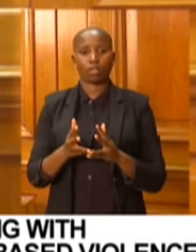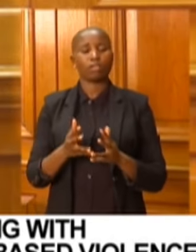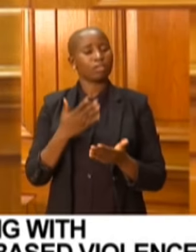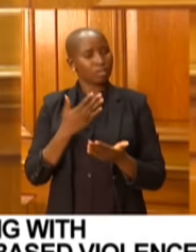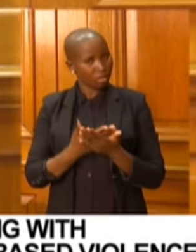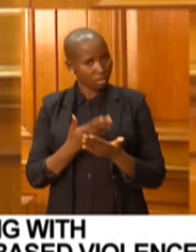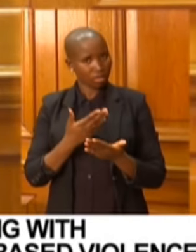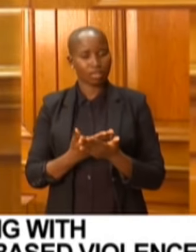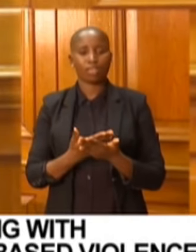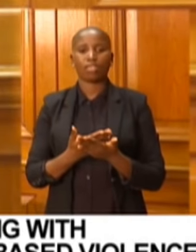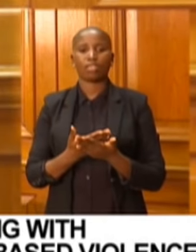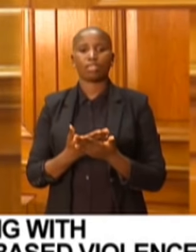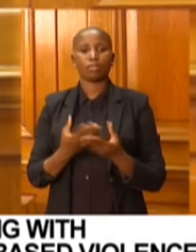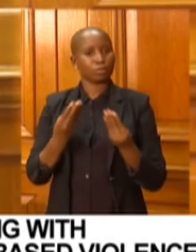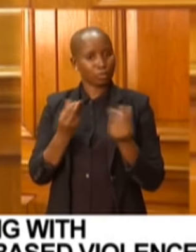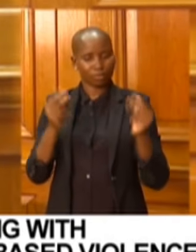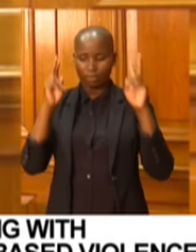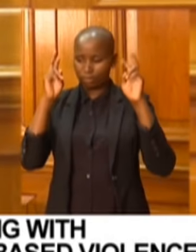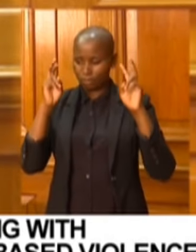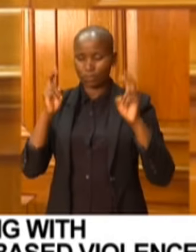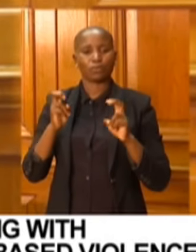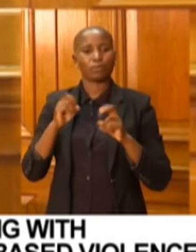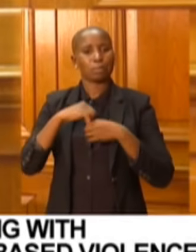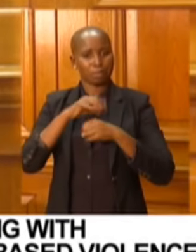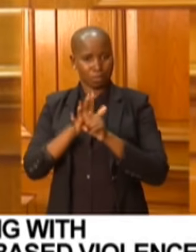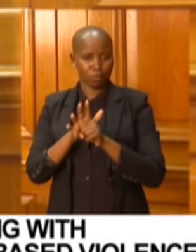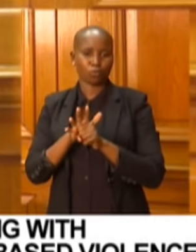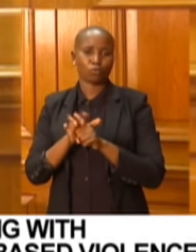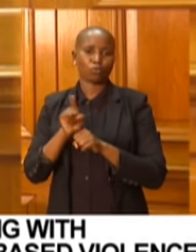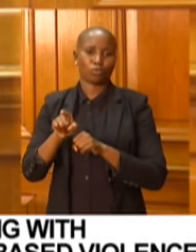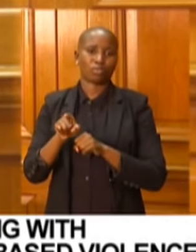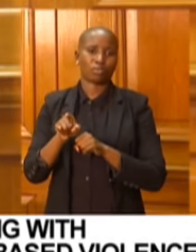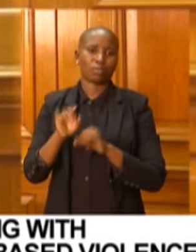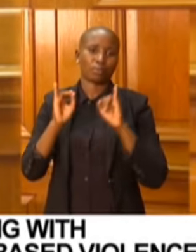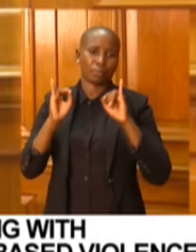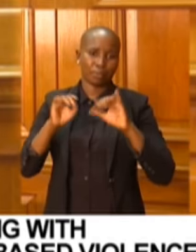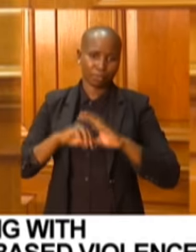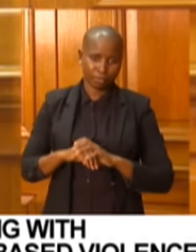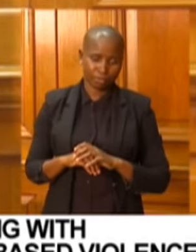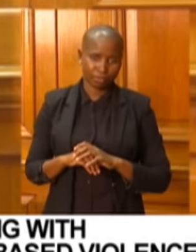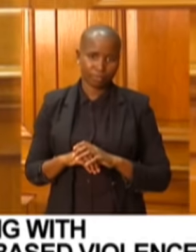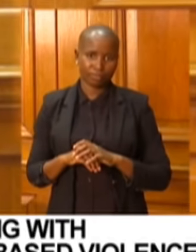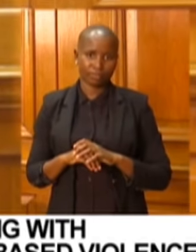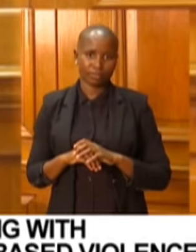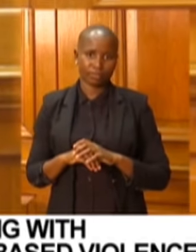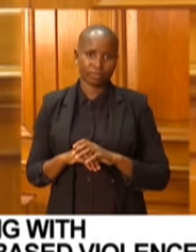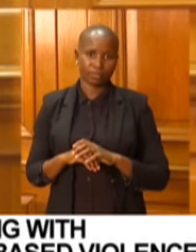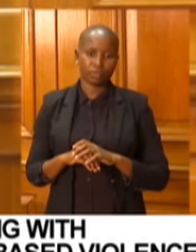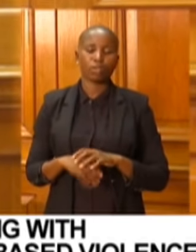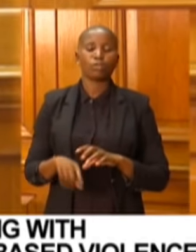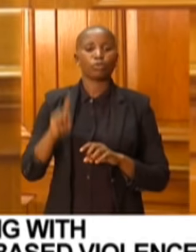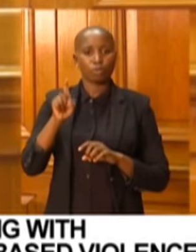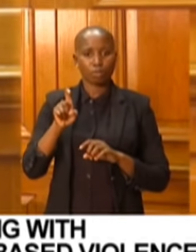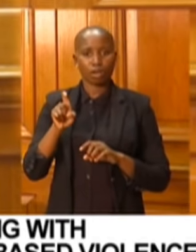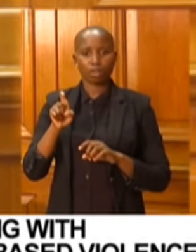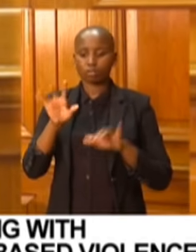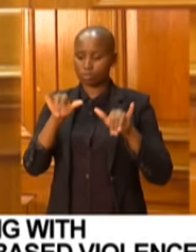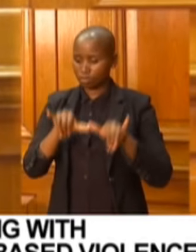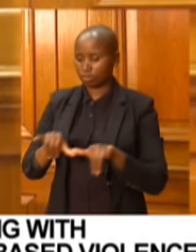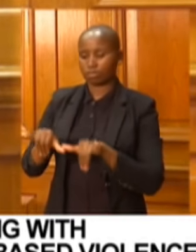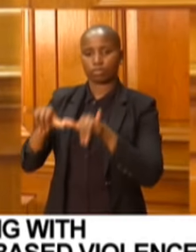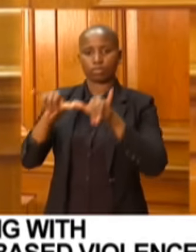the pandemic. We need to therefore act with common purpose,